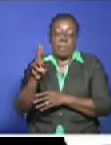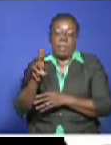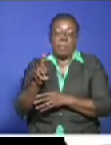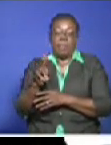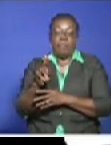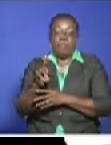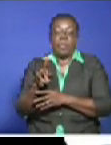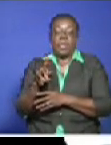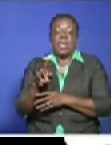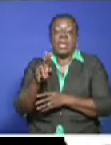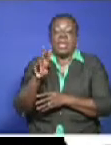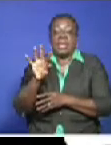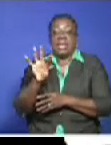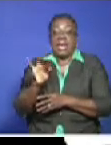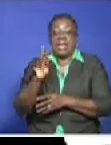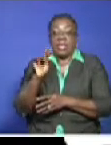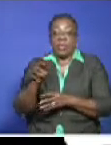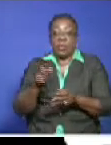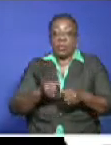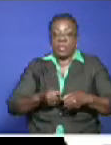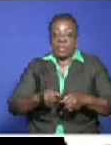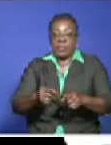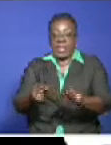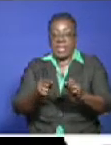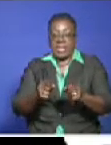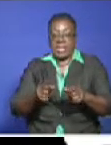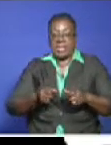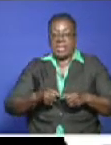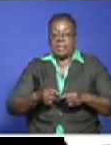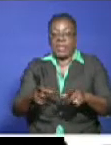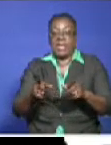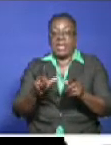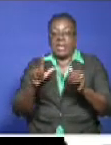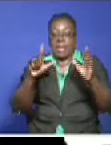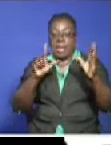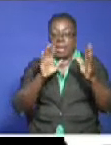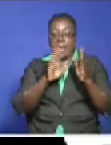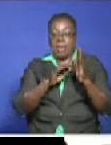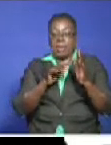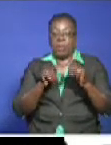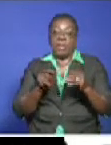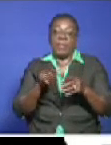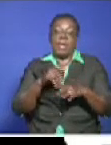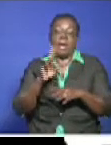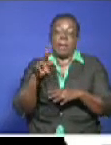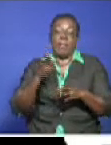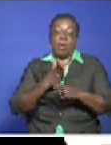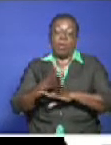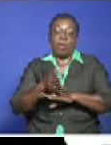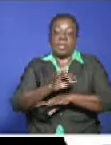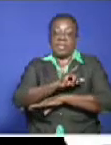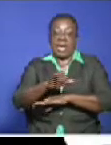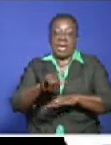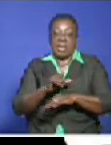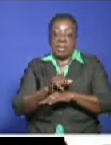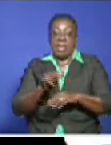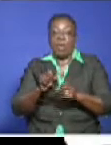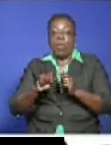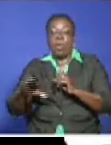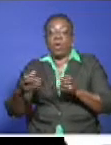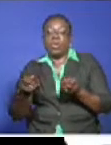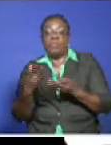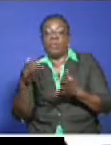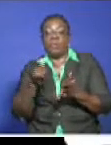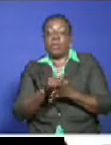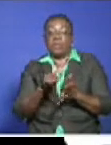92 speed limit signs, and 26 settlement signs will be erected across the island. During Hurricane Joaquin, we lost most of